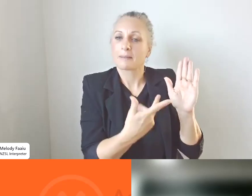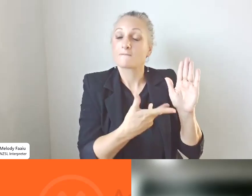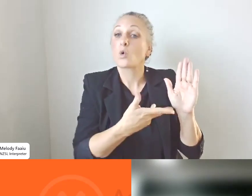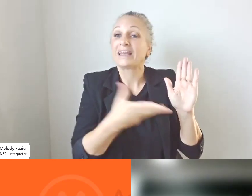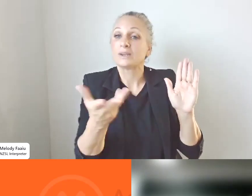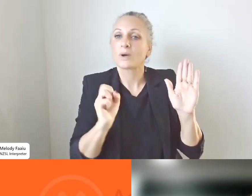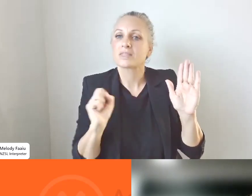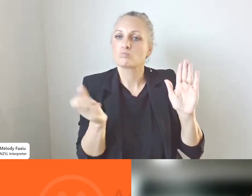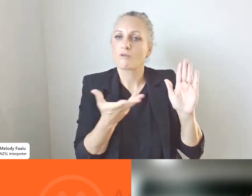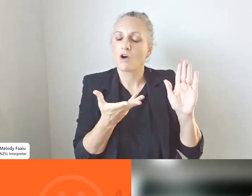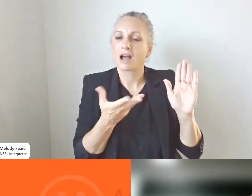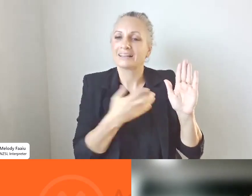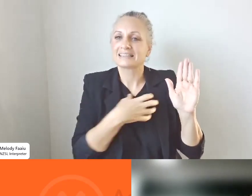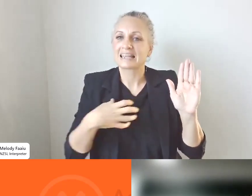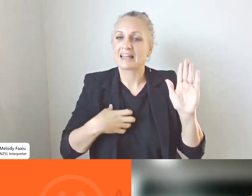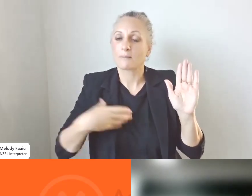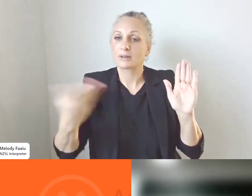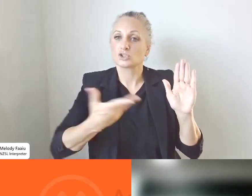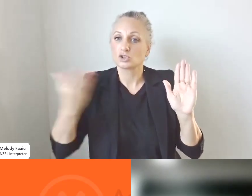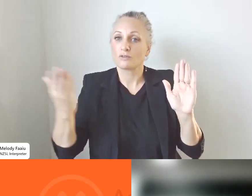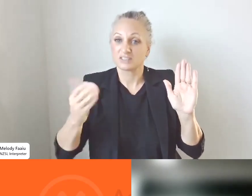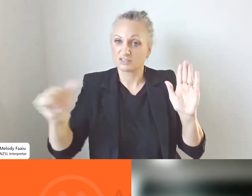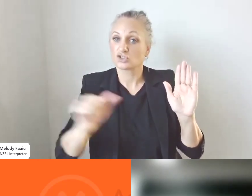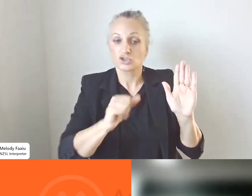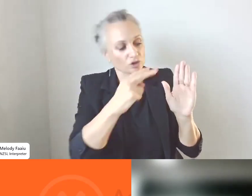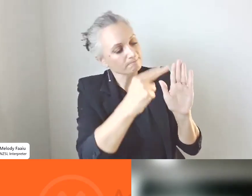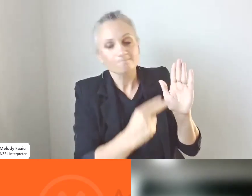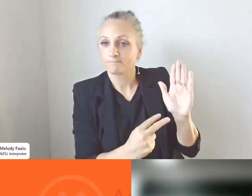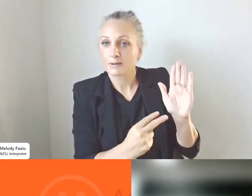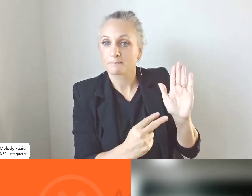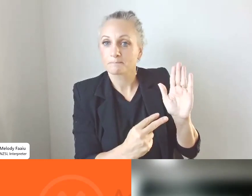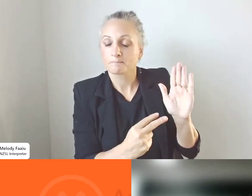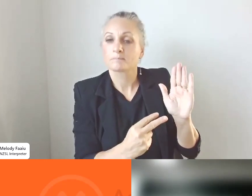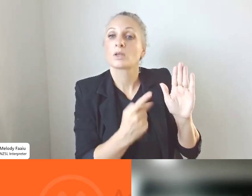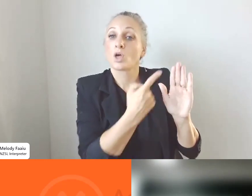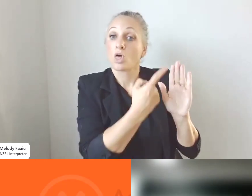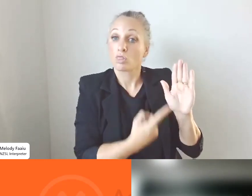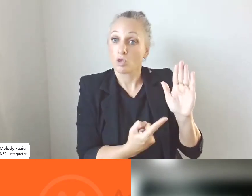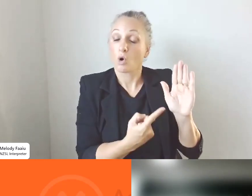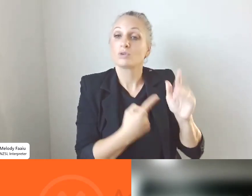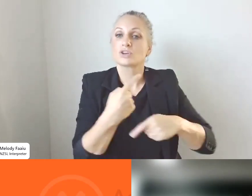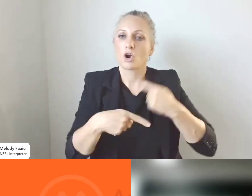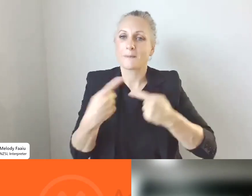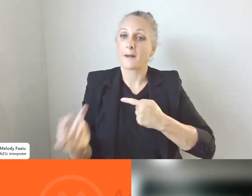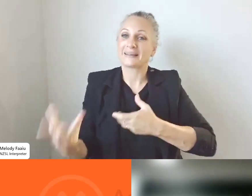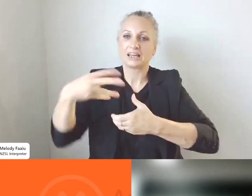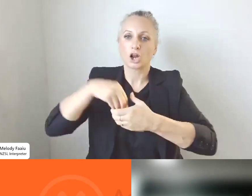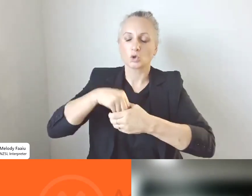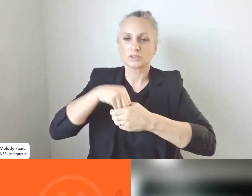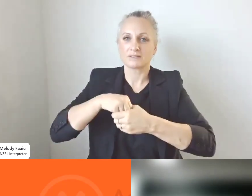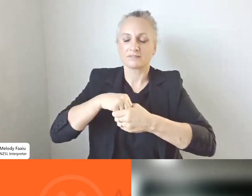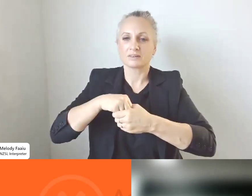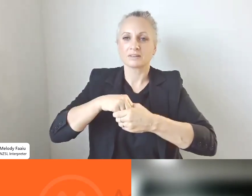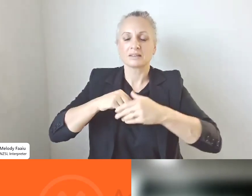of those overarching principles is around being inclusive and providing ethical and equitable